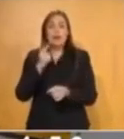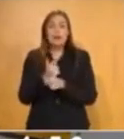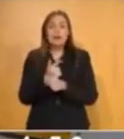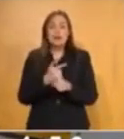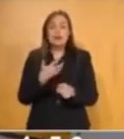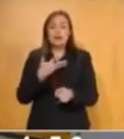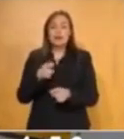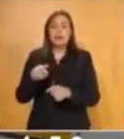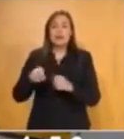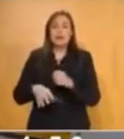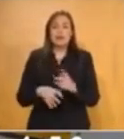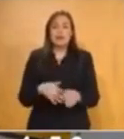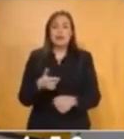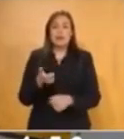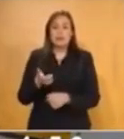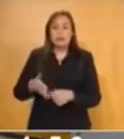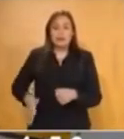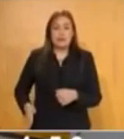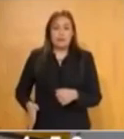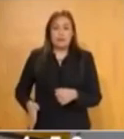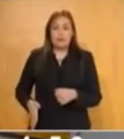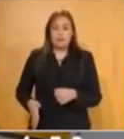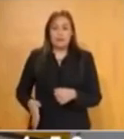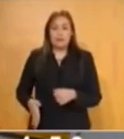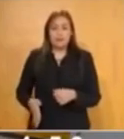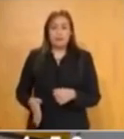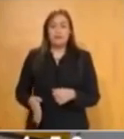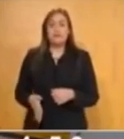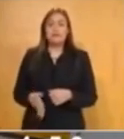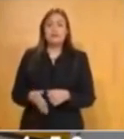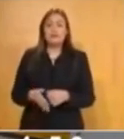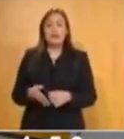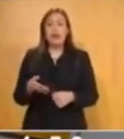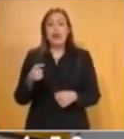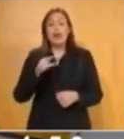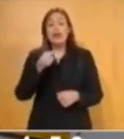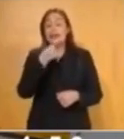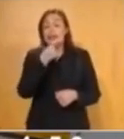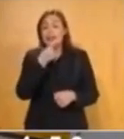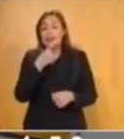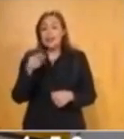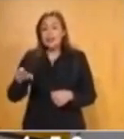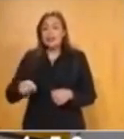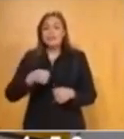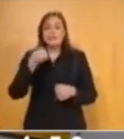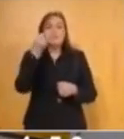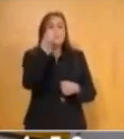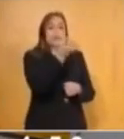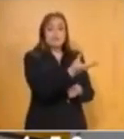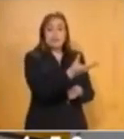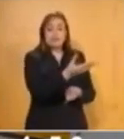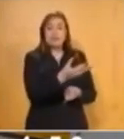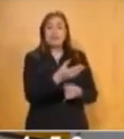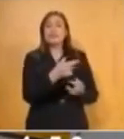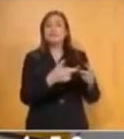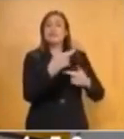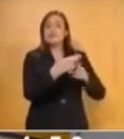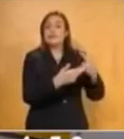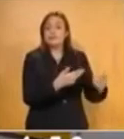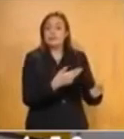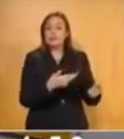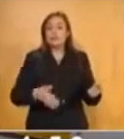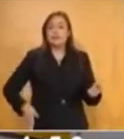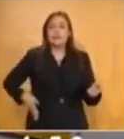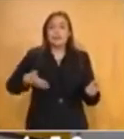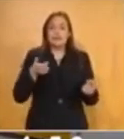in the last panel, in the caption says, the boy gives the wallet back. The person who has lost the wallet is